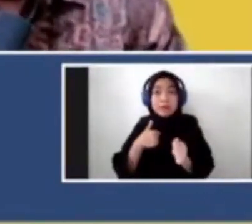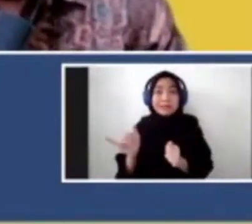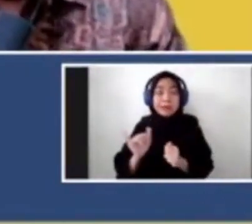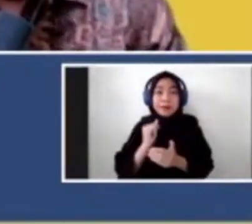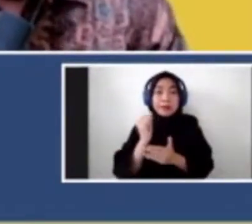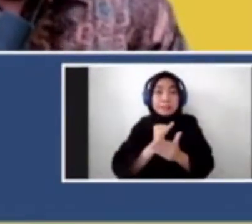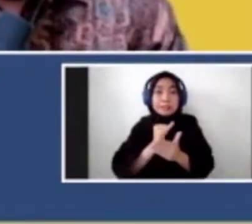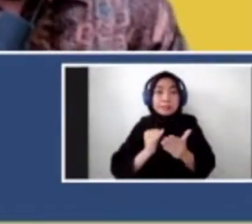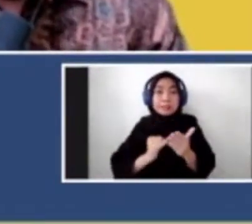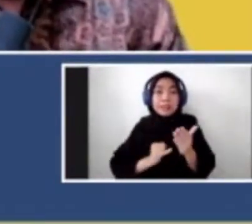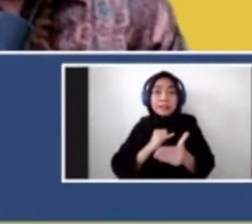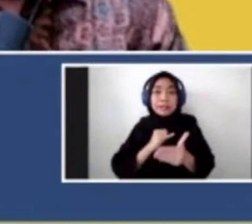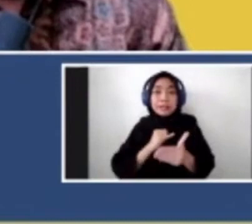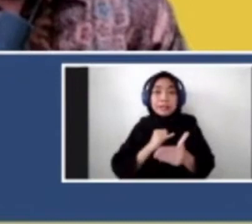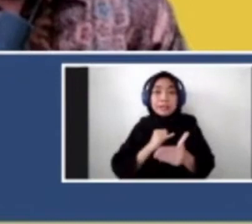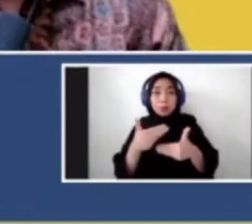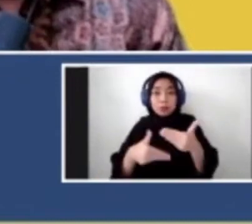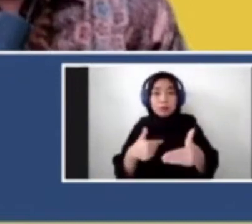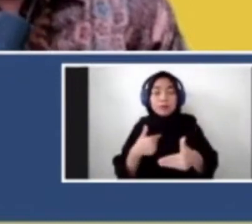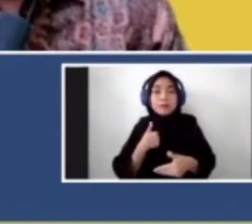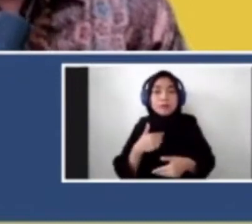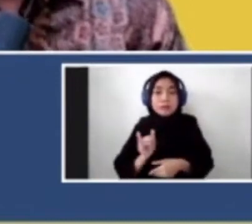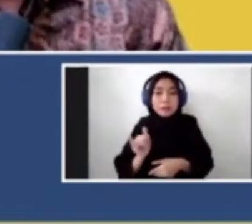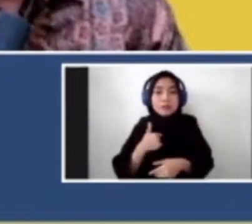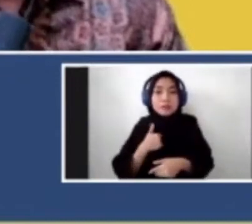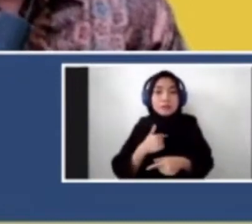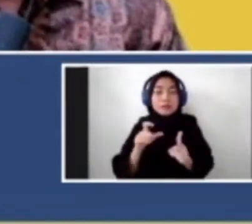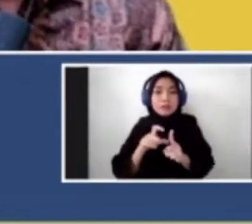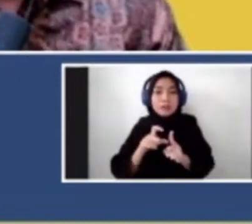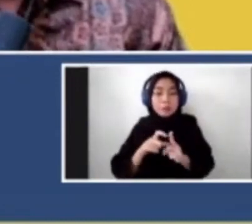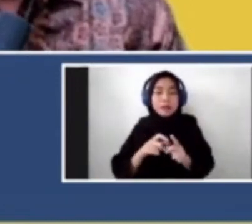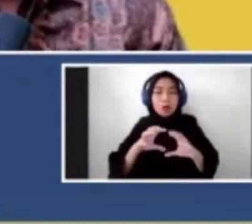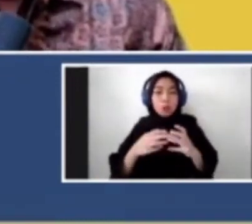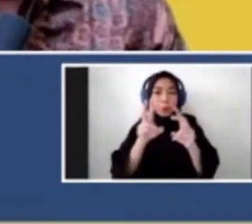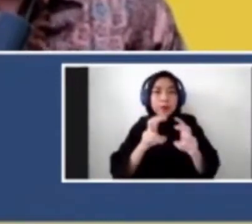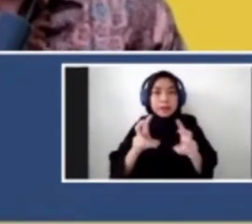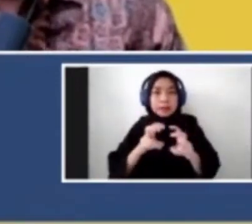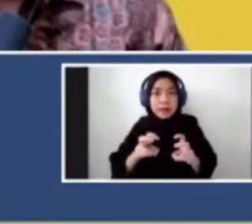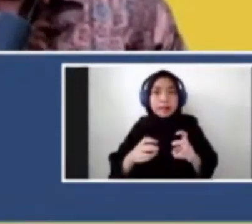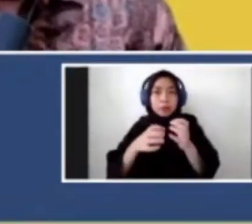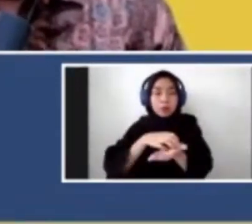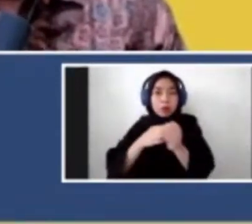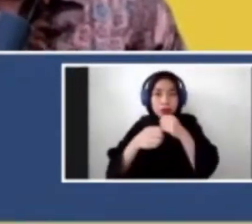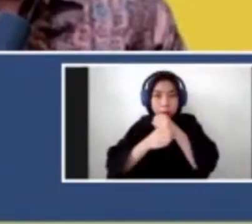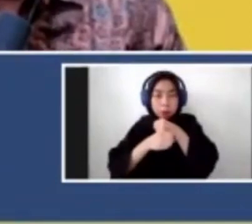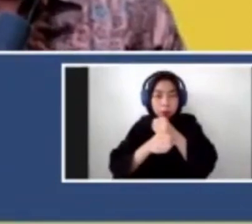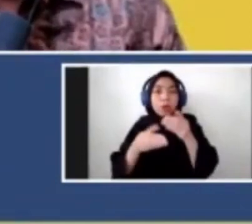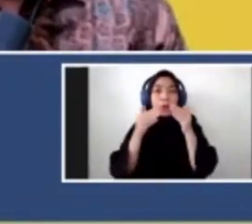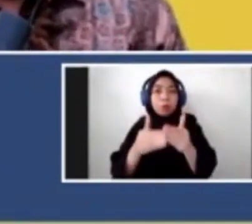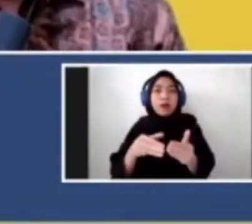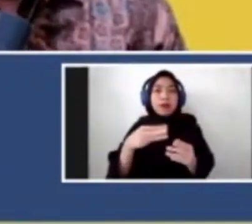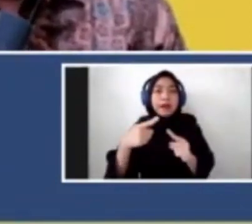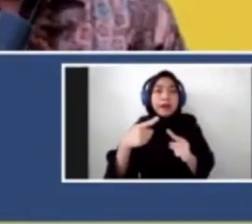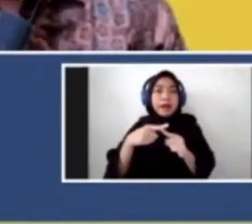our department or our research group, we have also the lab for the ethnographic research. So it's quite